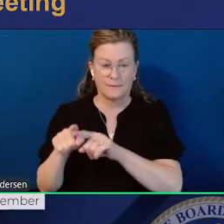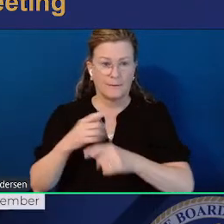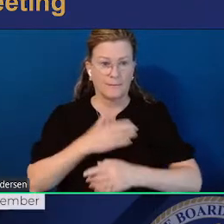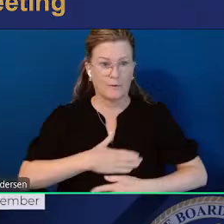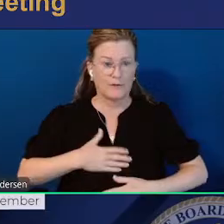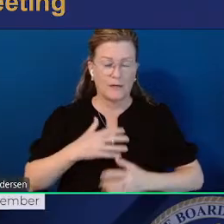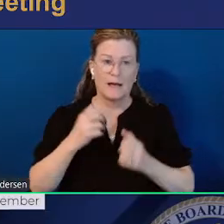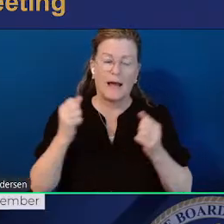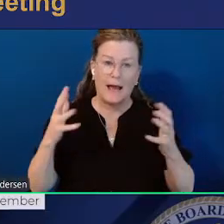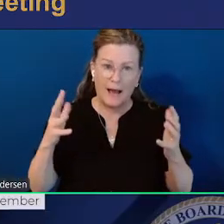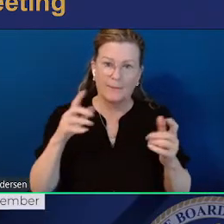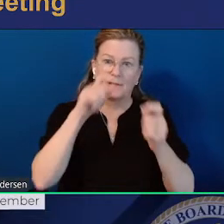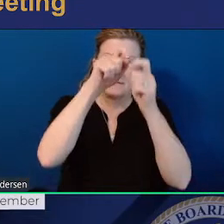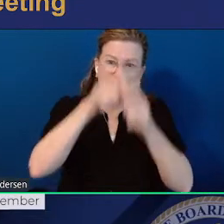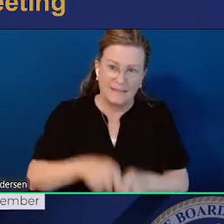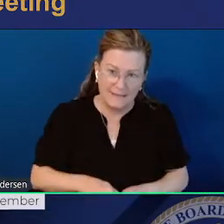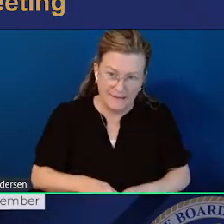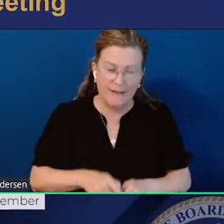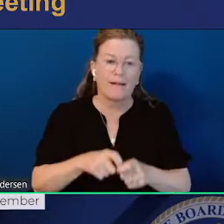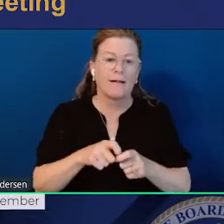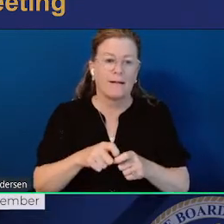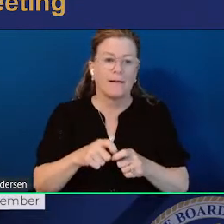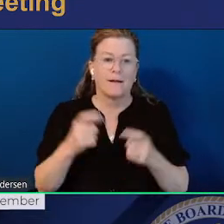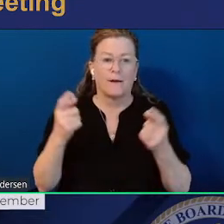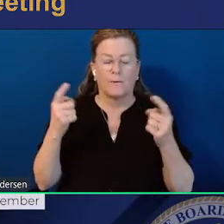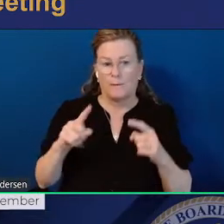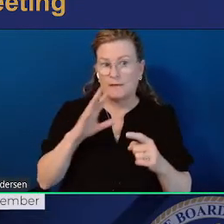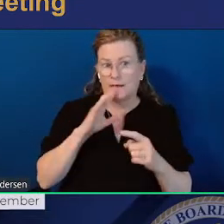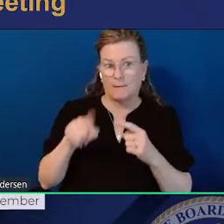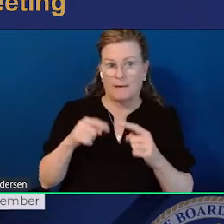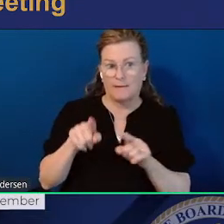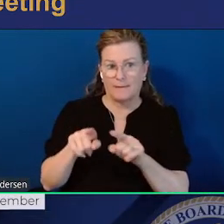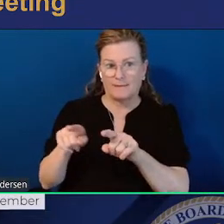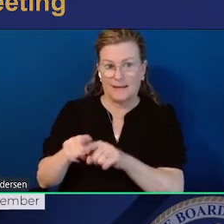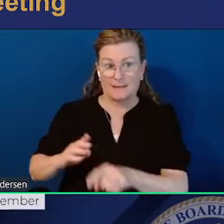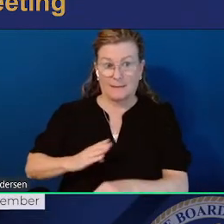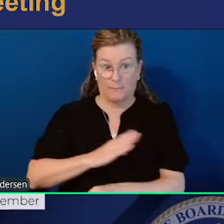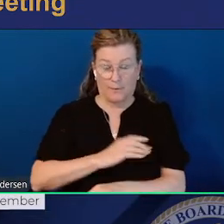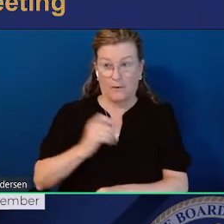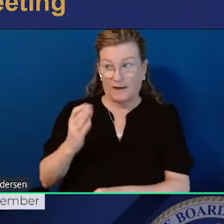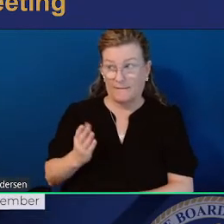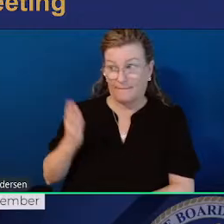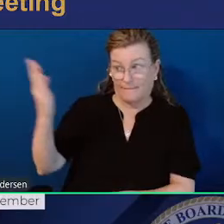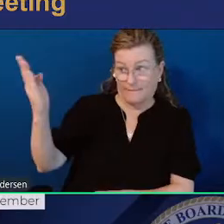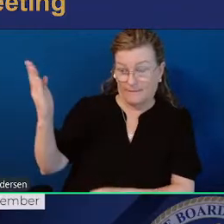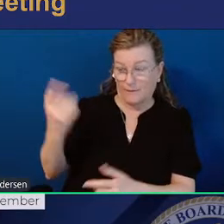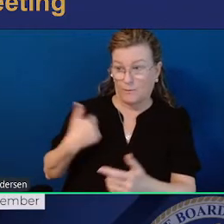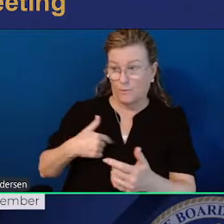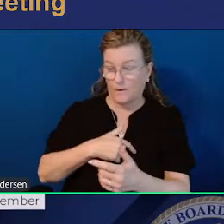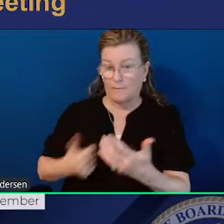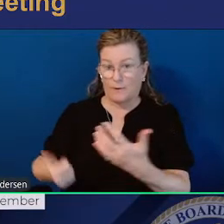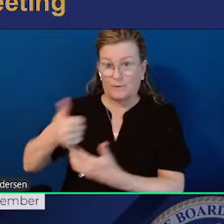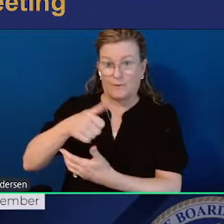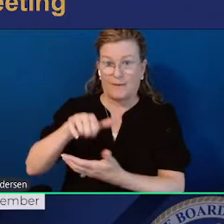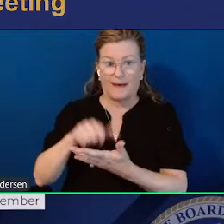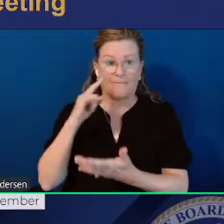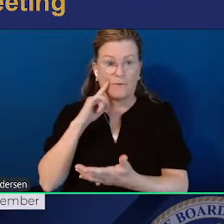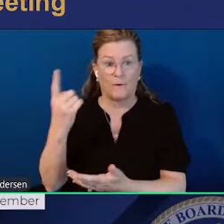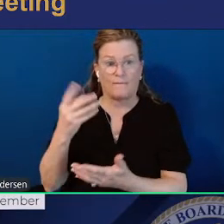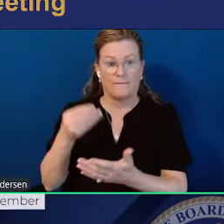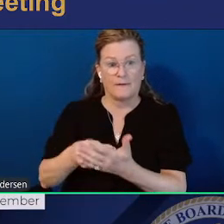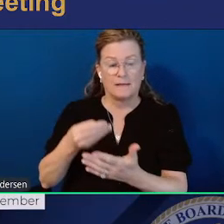of detail we've been given when we speak to this as a board. If this moves forward and we prioritize this as one of our funding